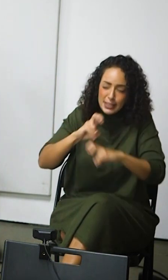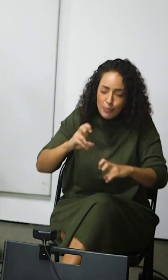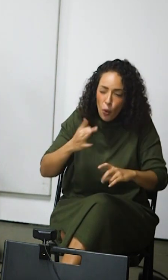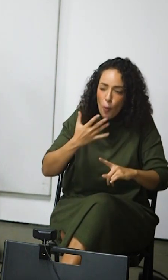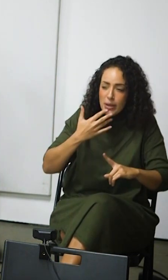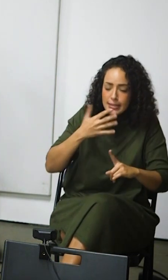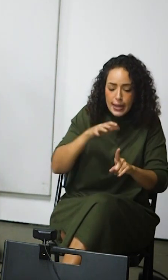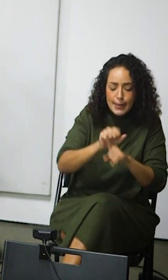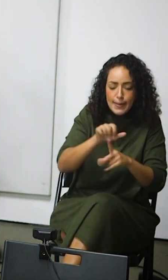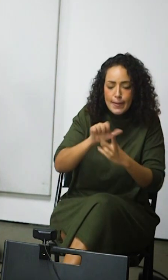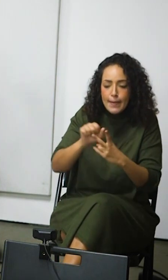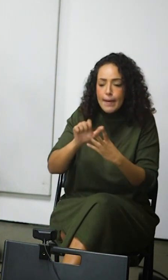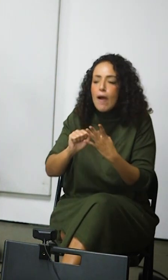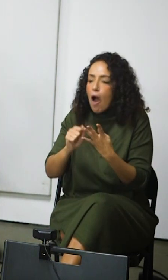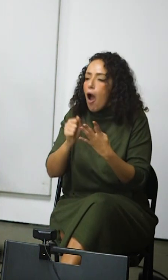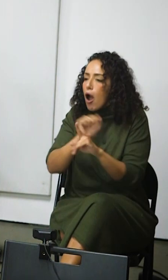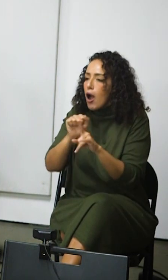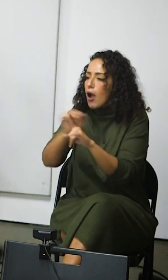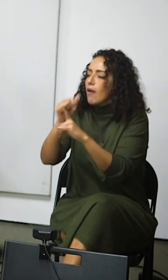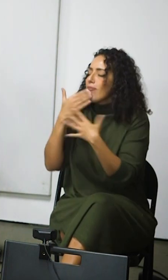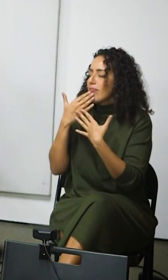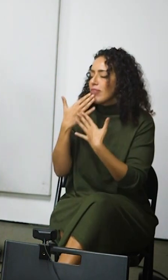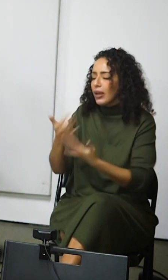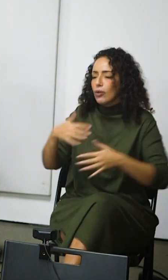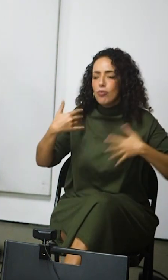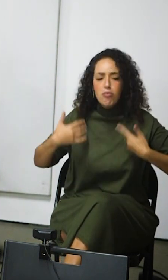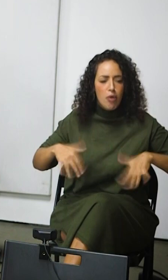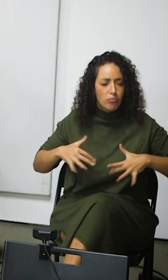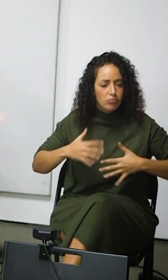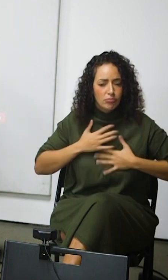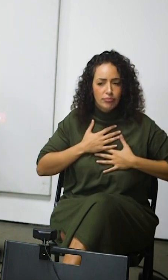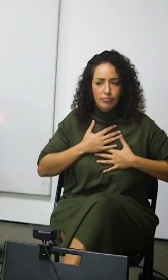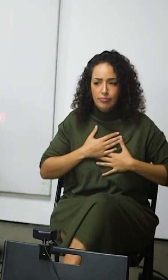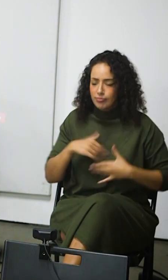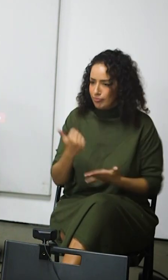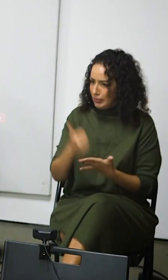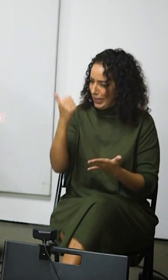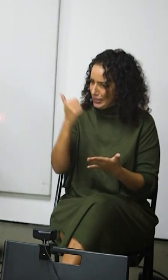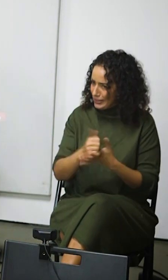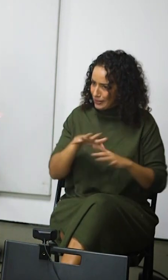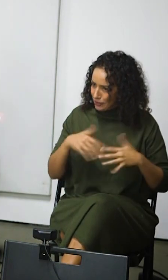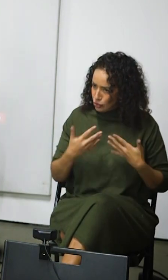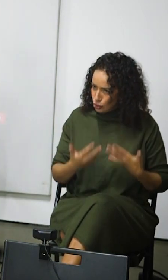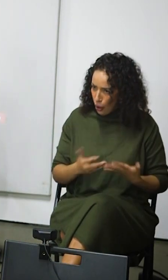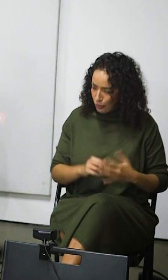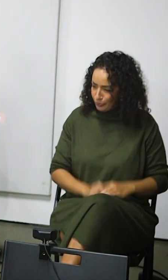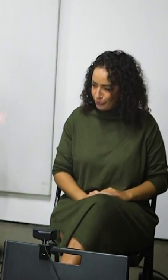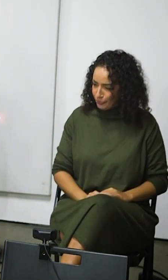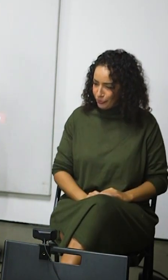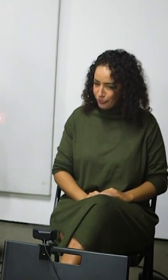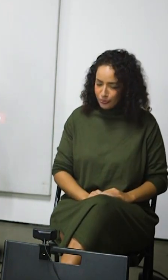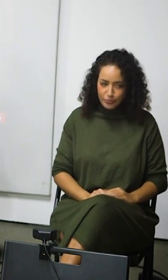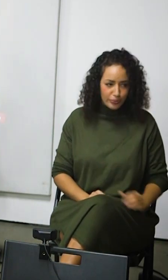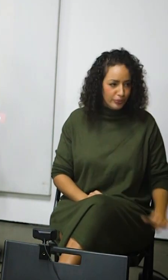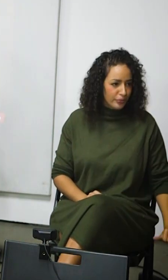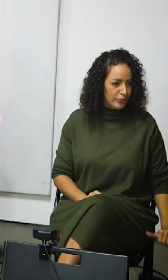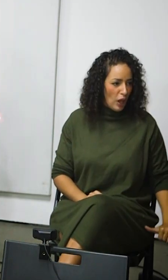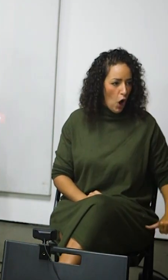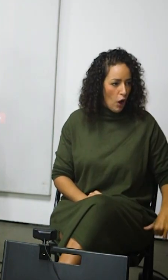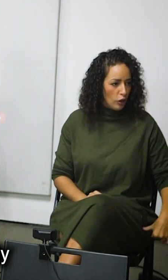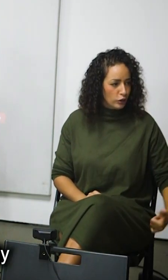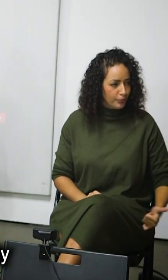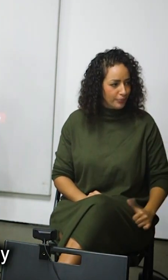for that. We really appreciate your energy, and that was really great. Amazing. Okay, so leading on to our next